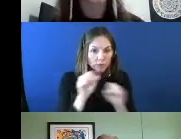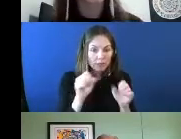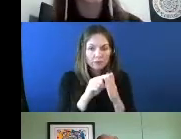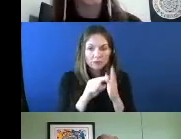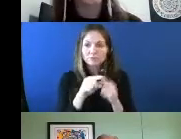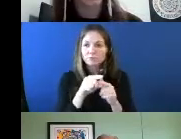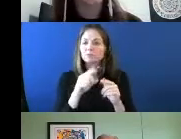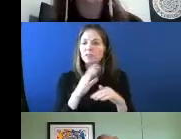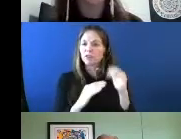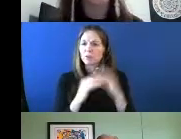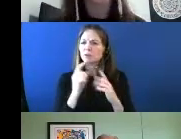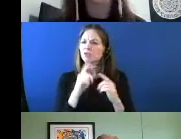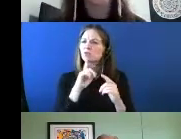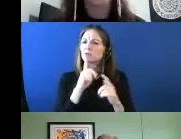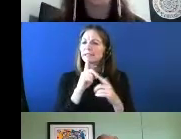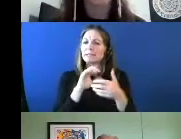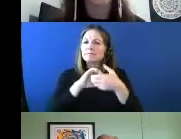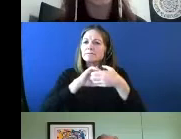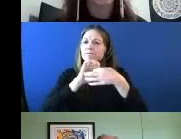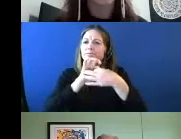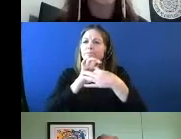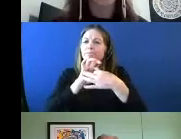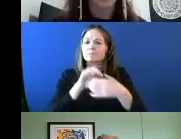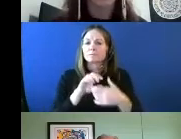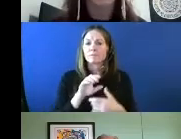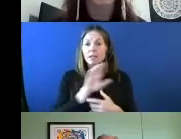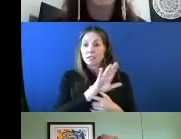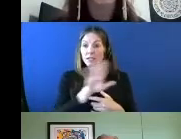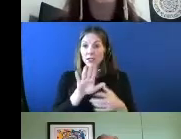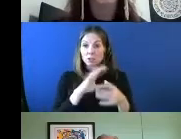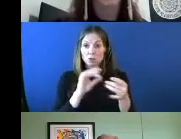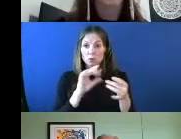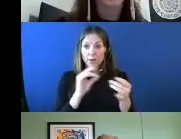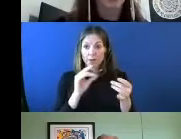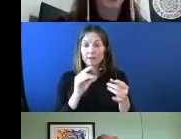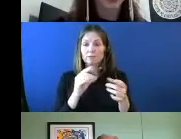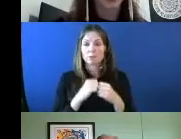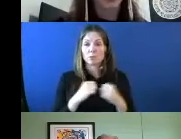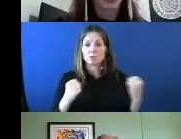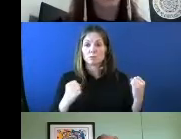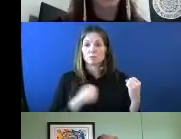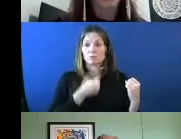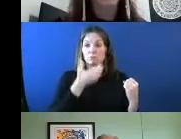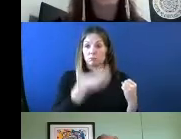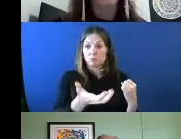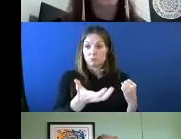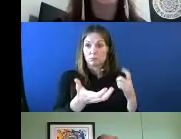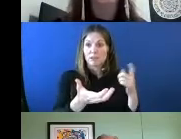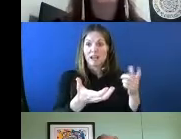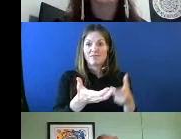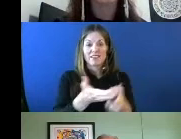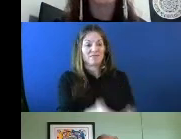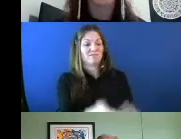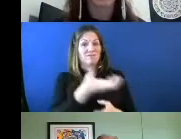story to tell and our story to share with their consent. And so the manuscript that we have based on this project